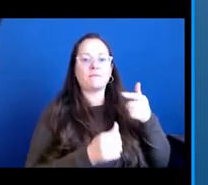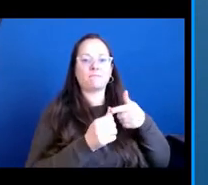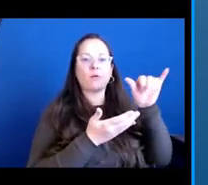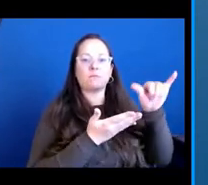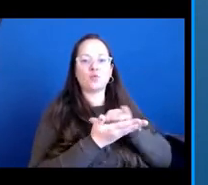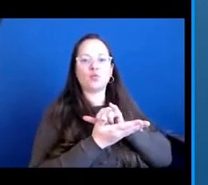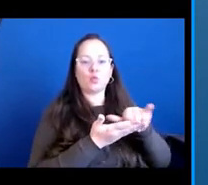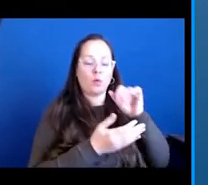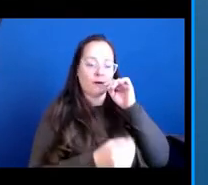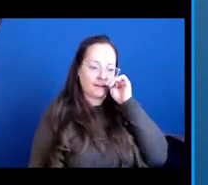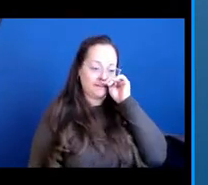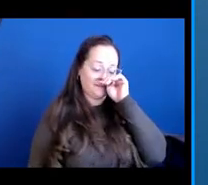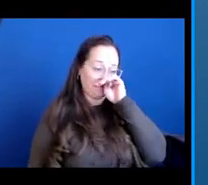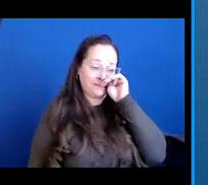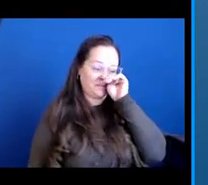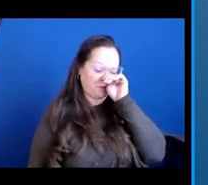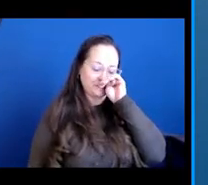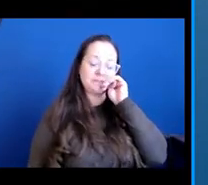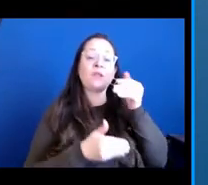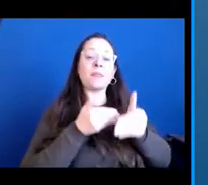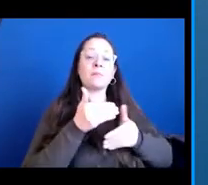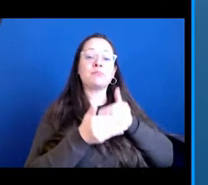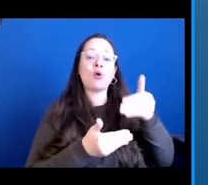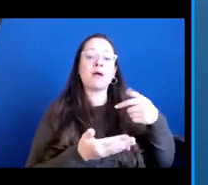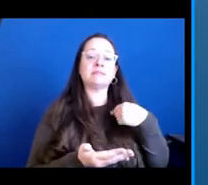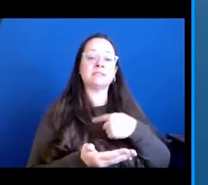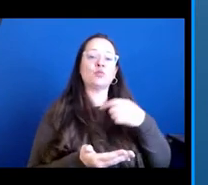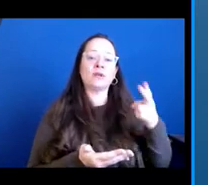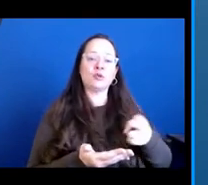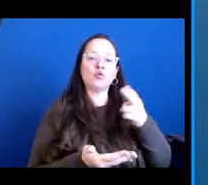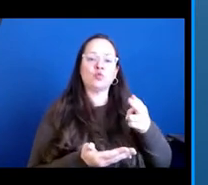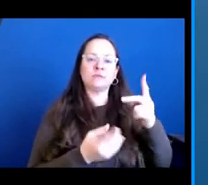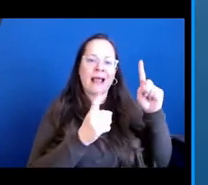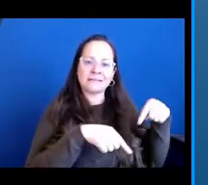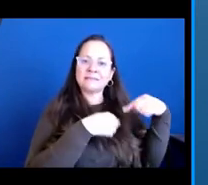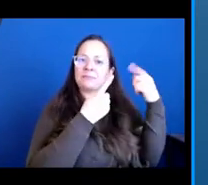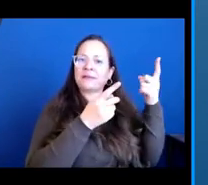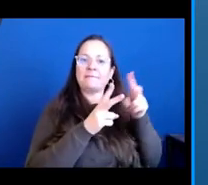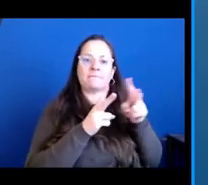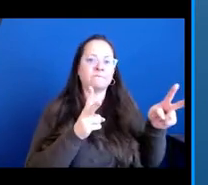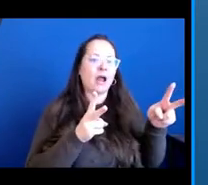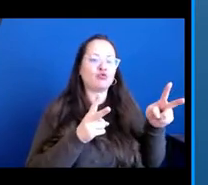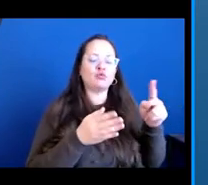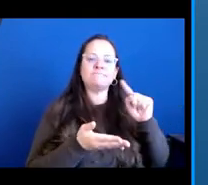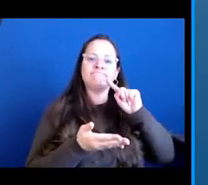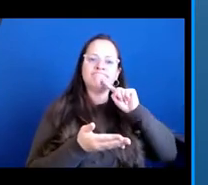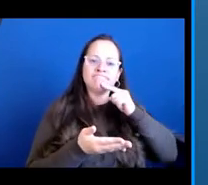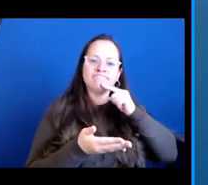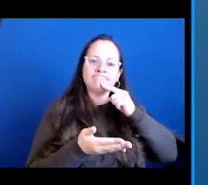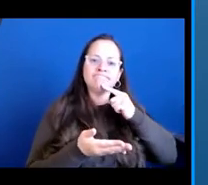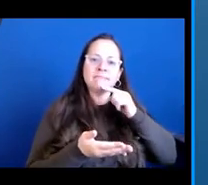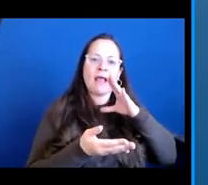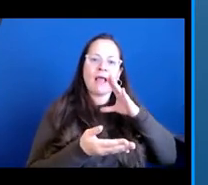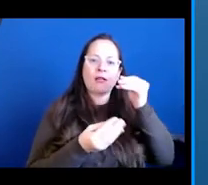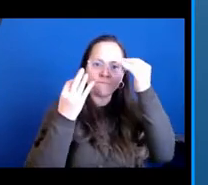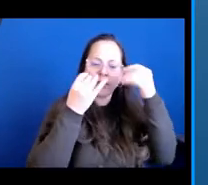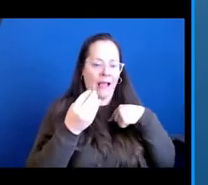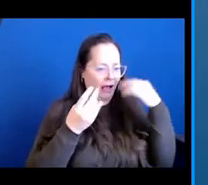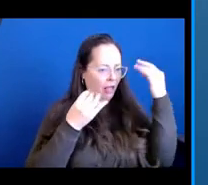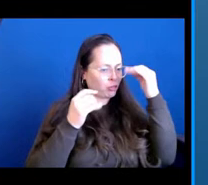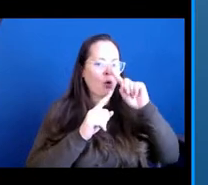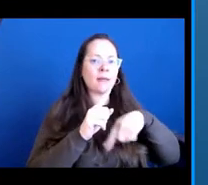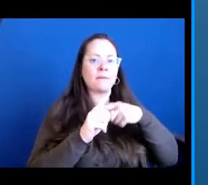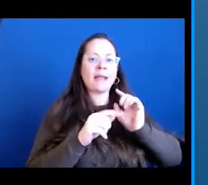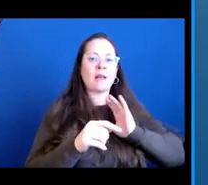used has been deliberative and thoughtful and I've learned a great deal about our party and our nation during this